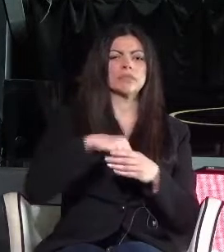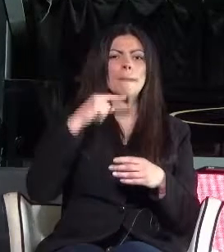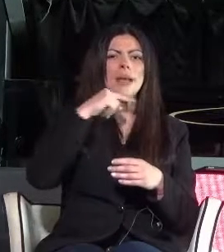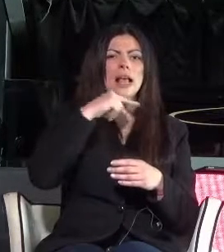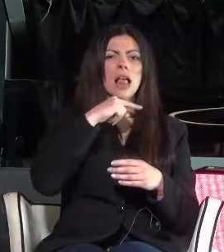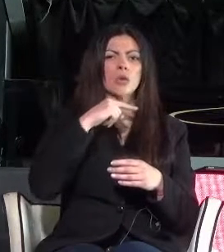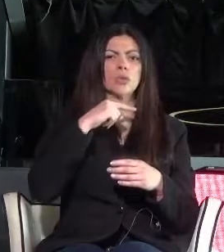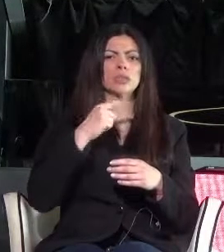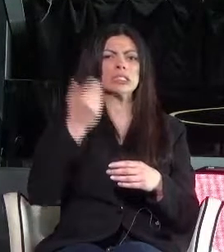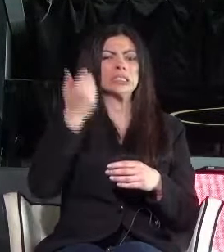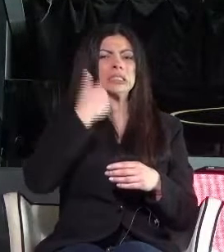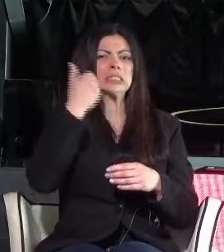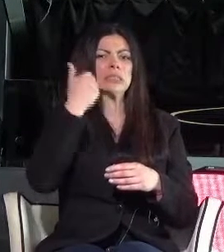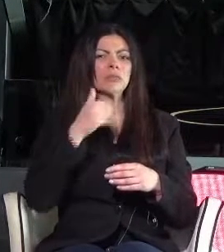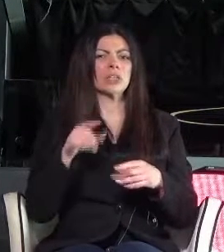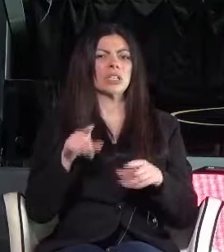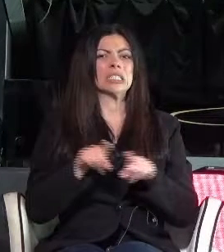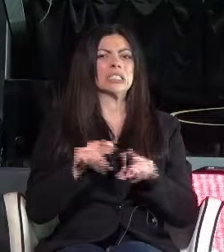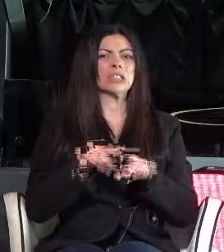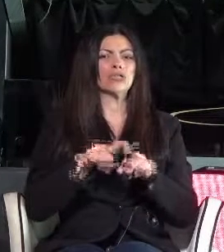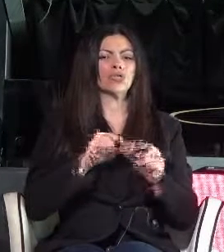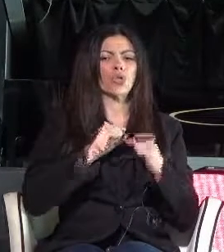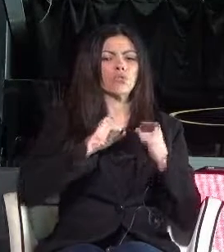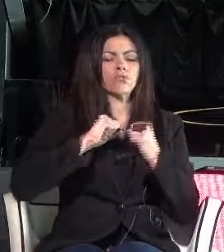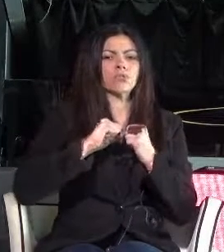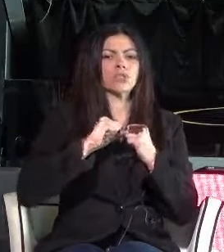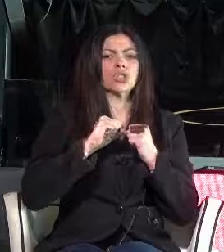What do you think is the current role of Belarus in